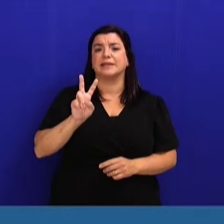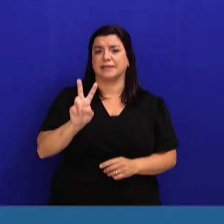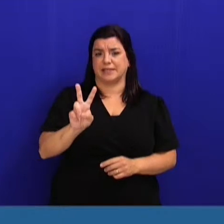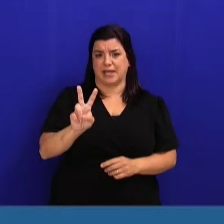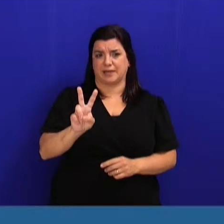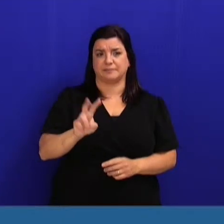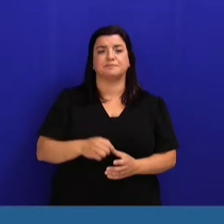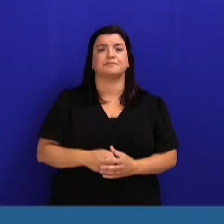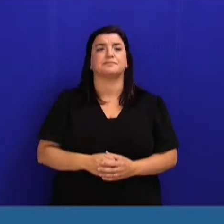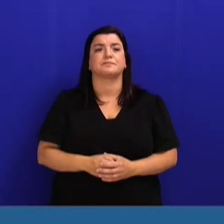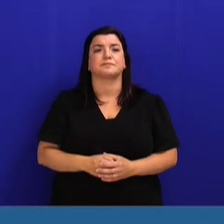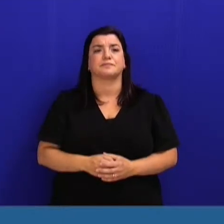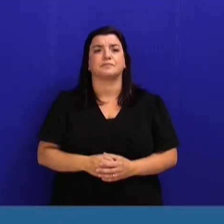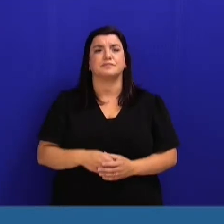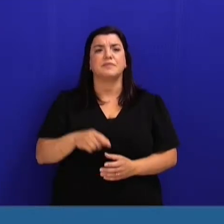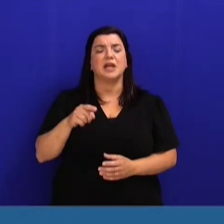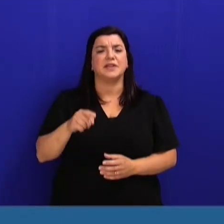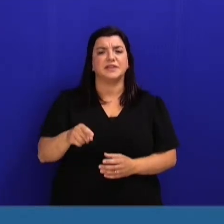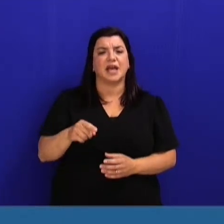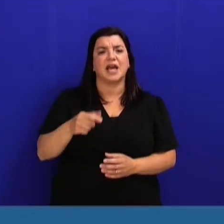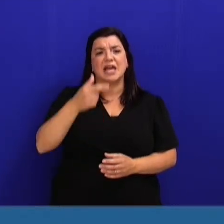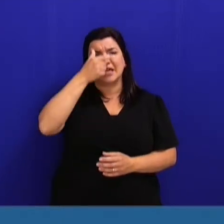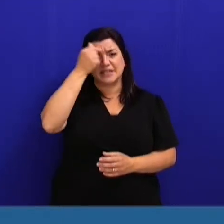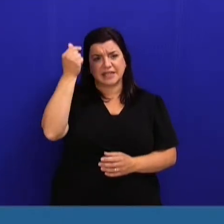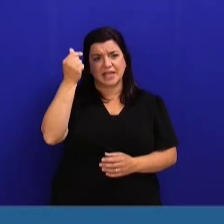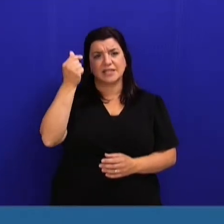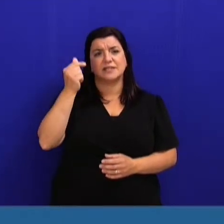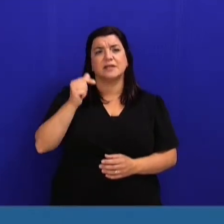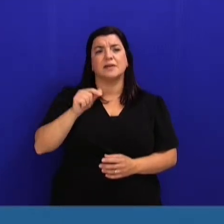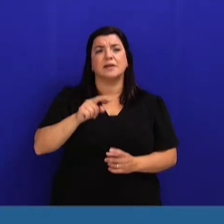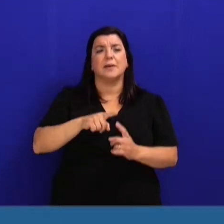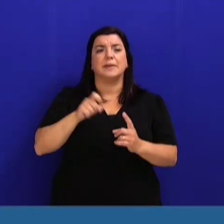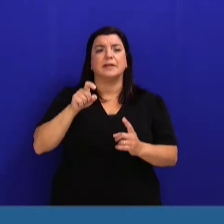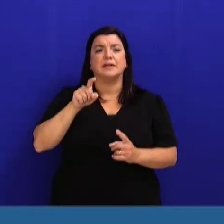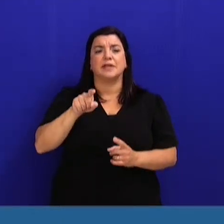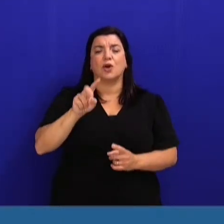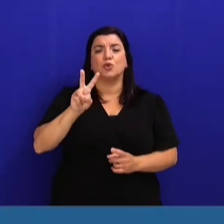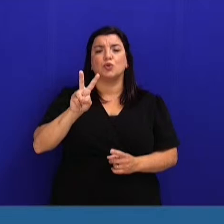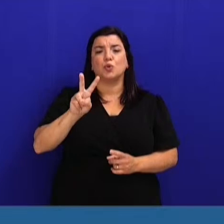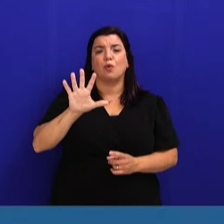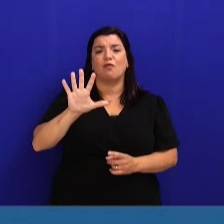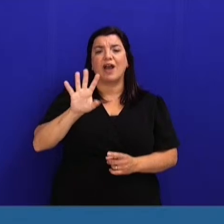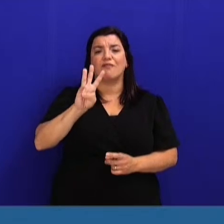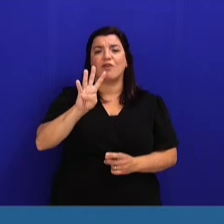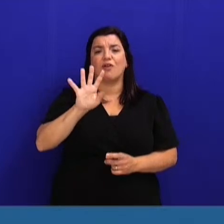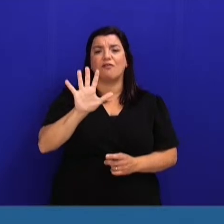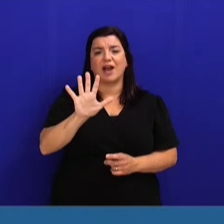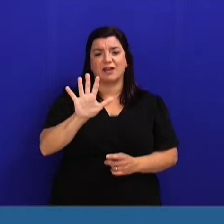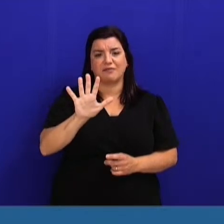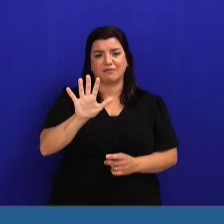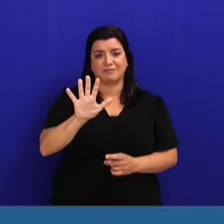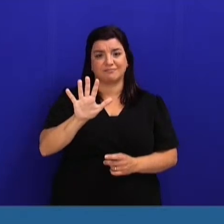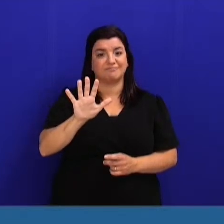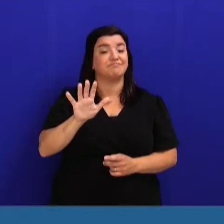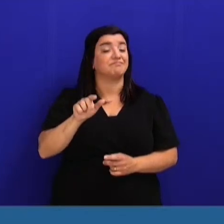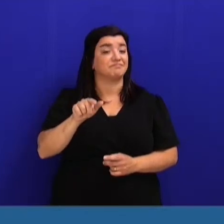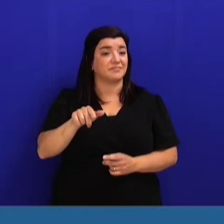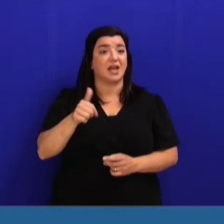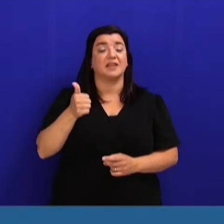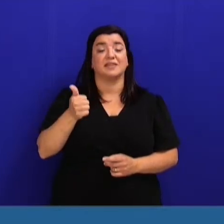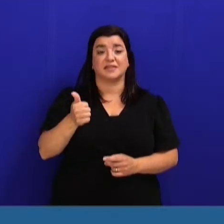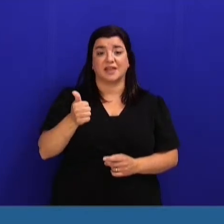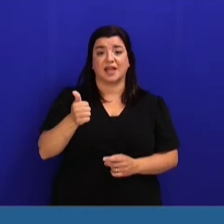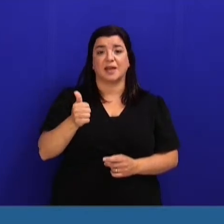li saru kemm rapid test kif ukoll PCR test u minn dawn kellna żewġ każijiet li ħarġu pożittivi. Allura t-total ta' każijiet huwa